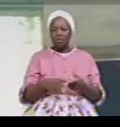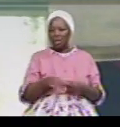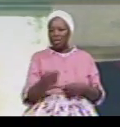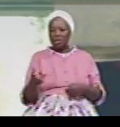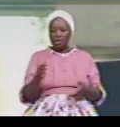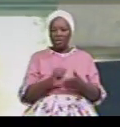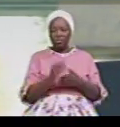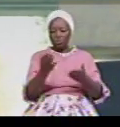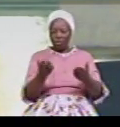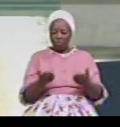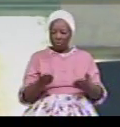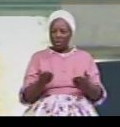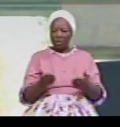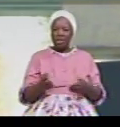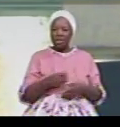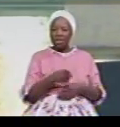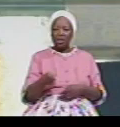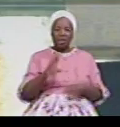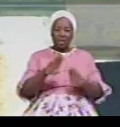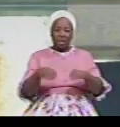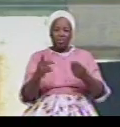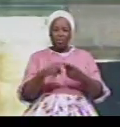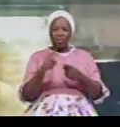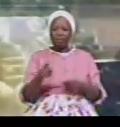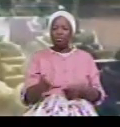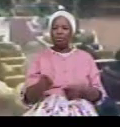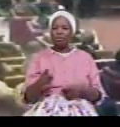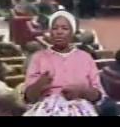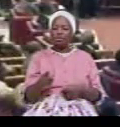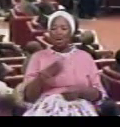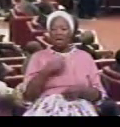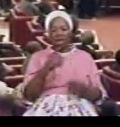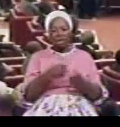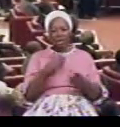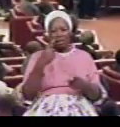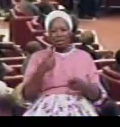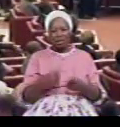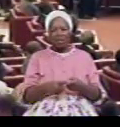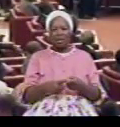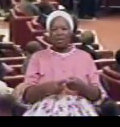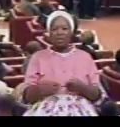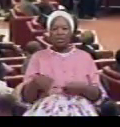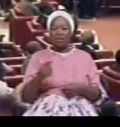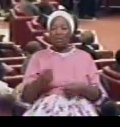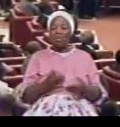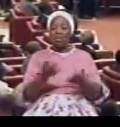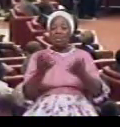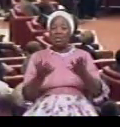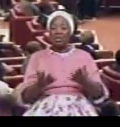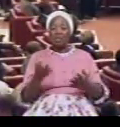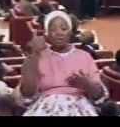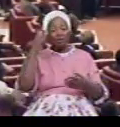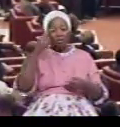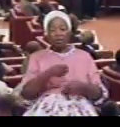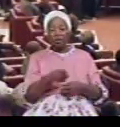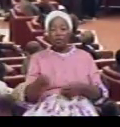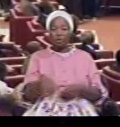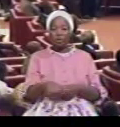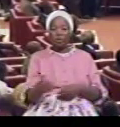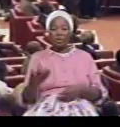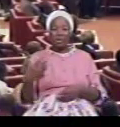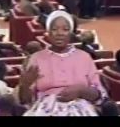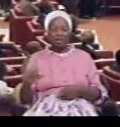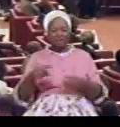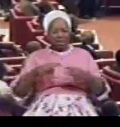want, he'll grant unto you. And then the desire for those other things begin